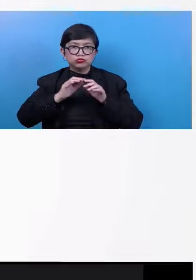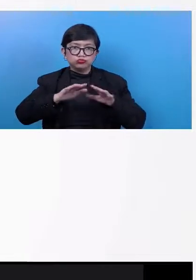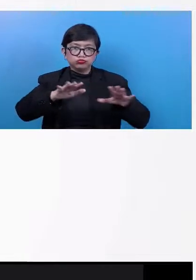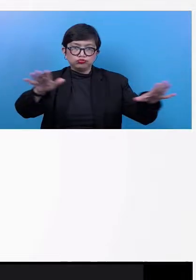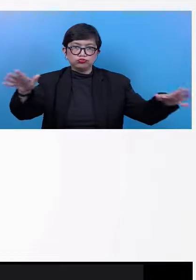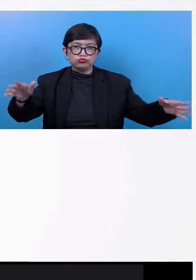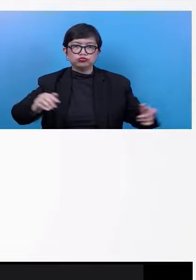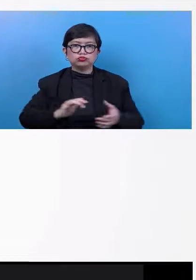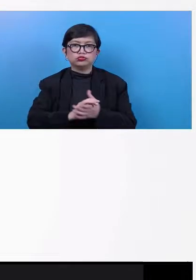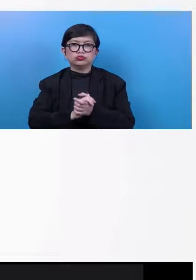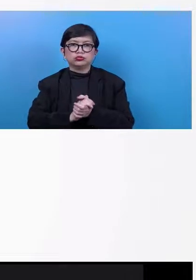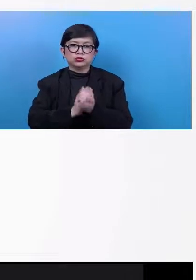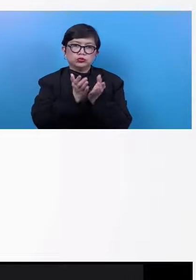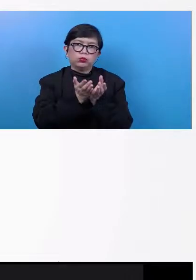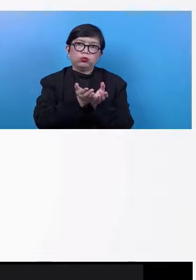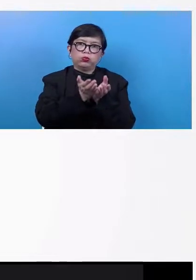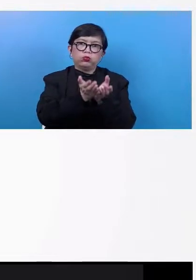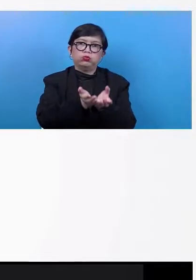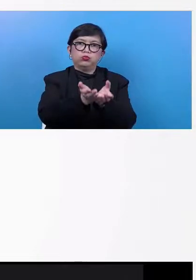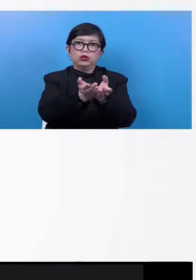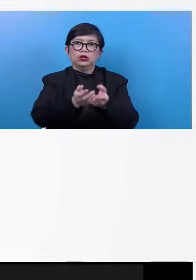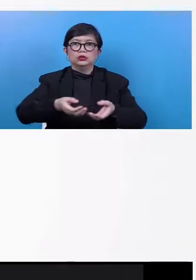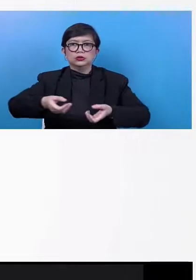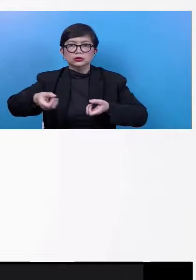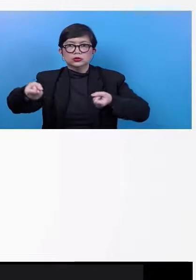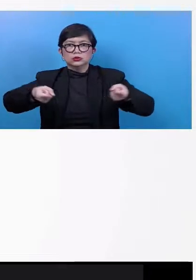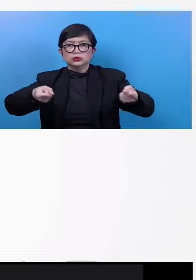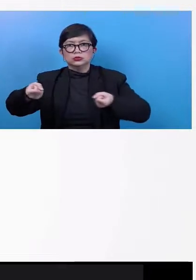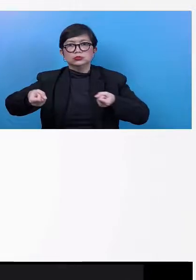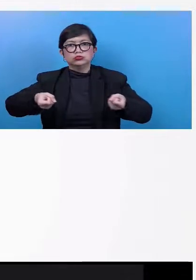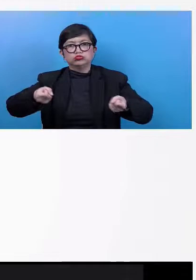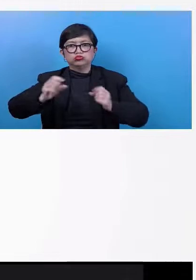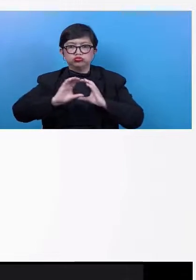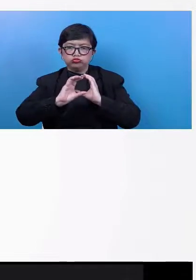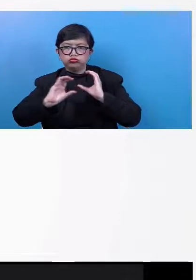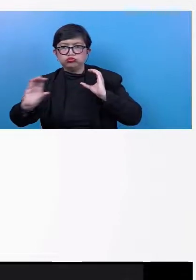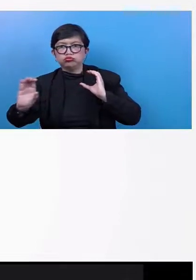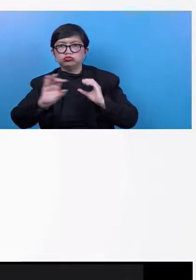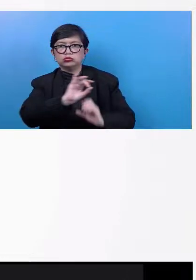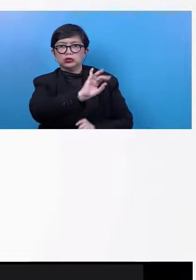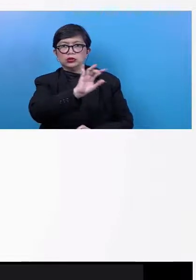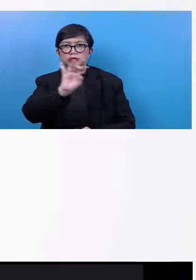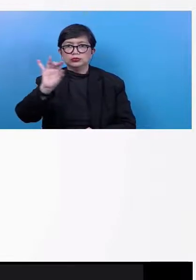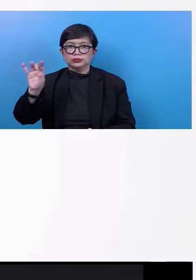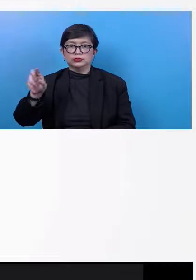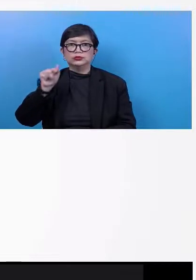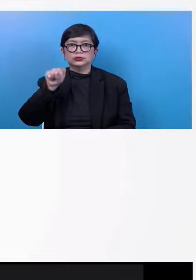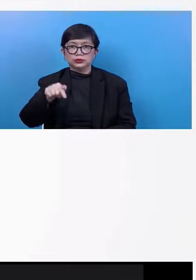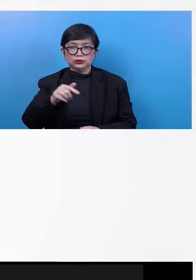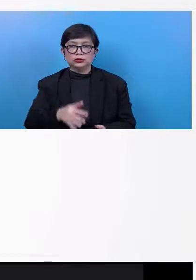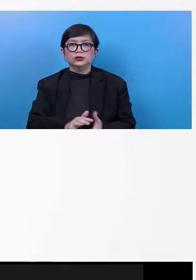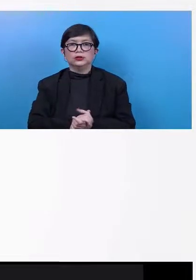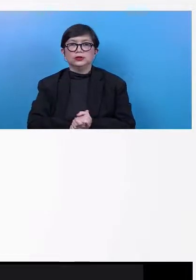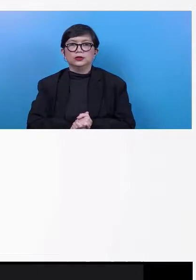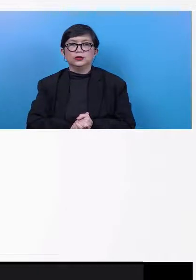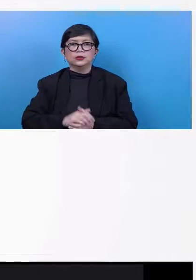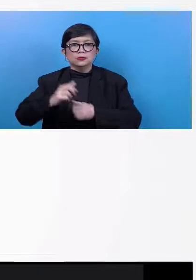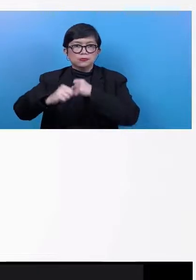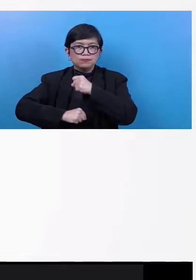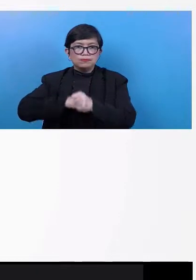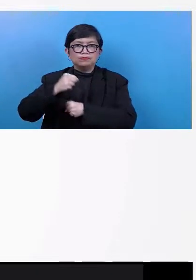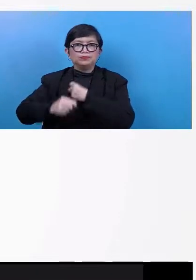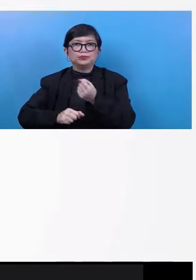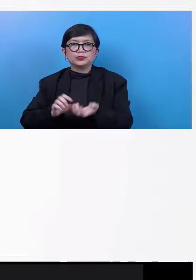Now, these essential services provide the social and economic activity enablers